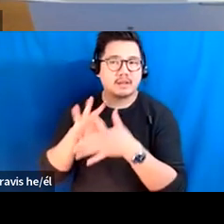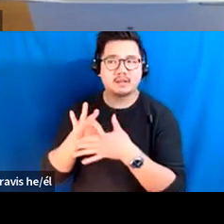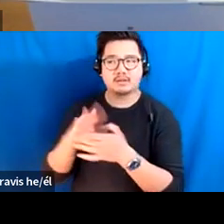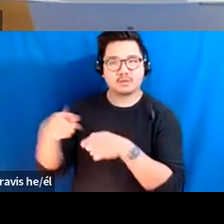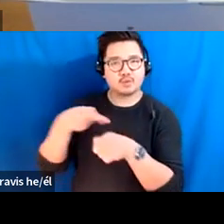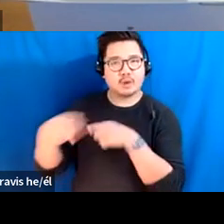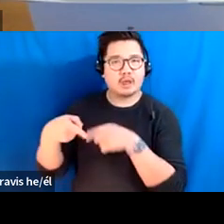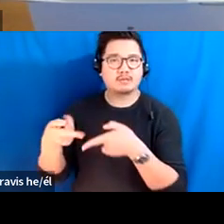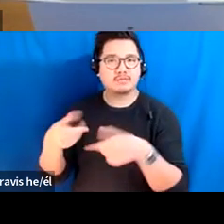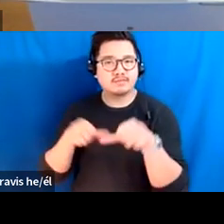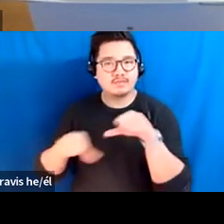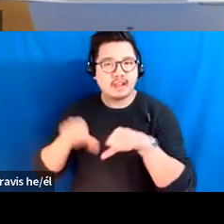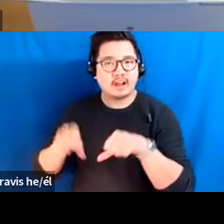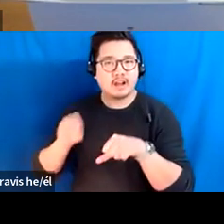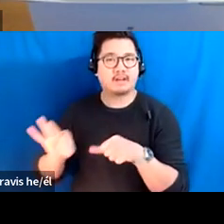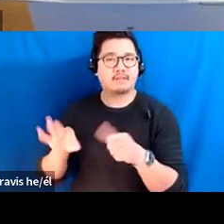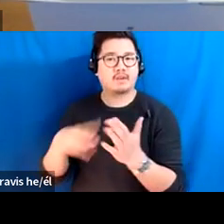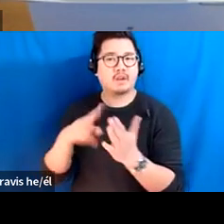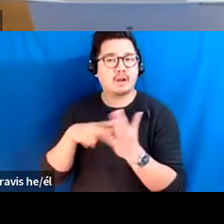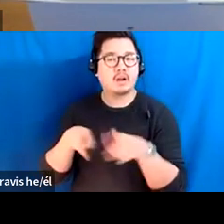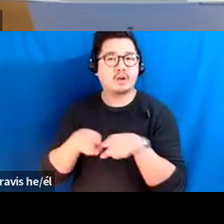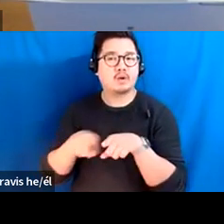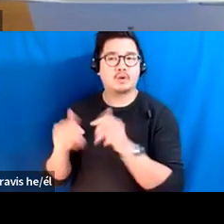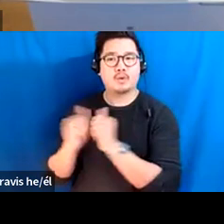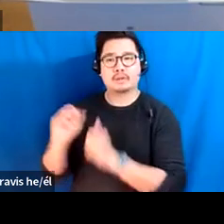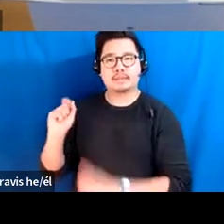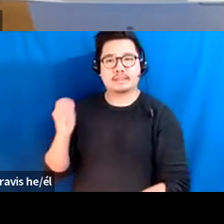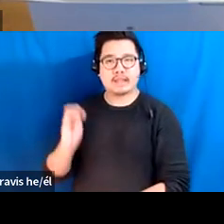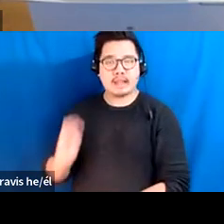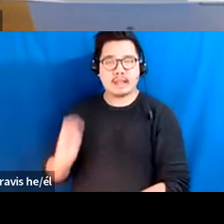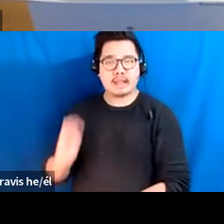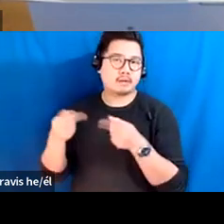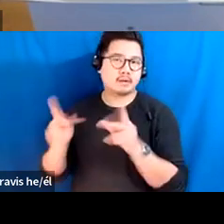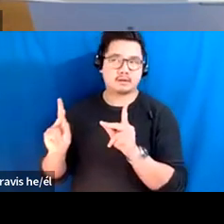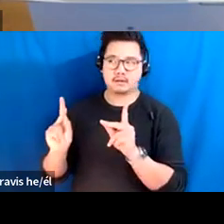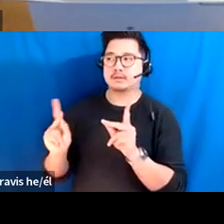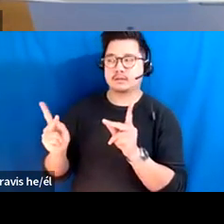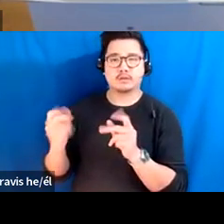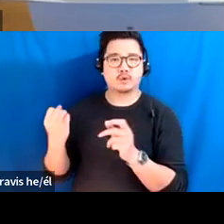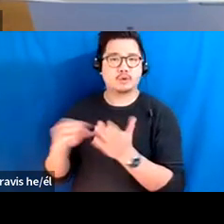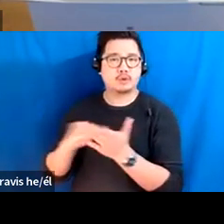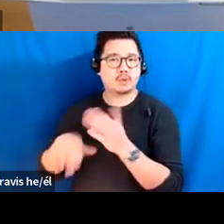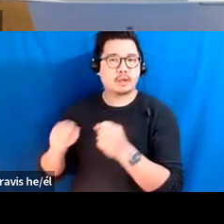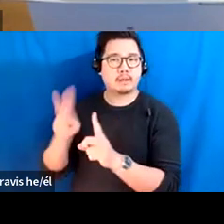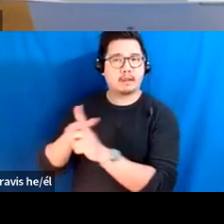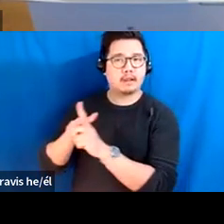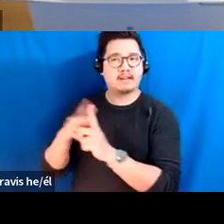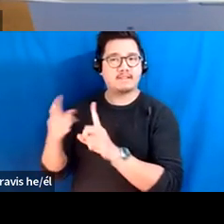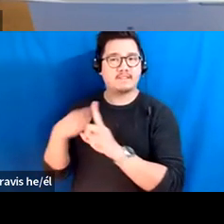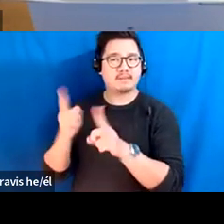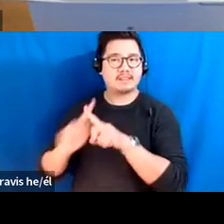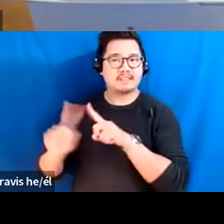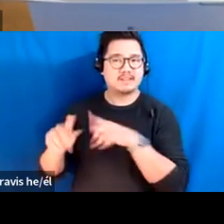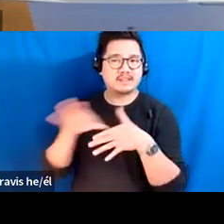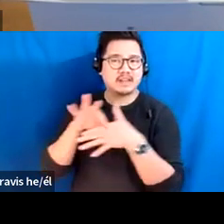reading that those things are paired with stem opportunities that allow students to apply their learning from content and literacy